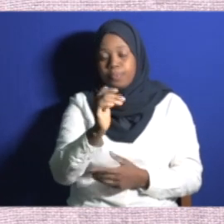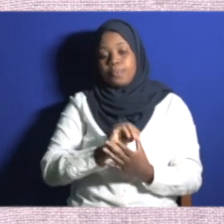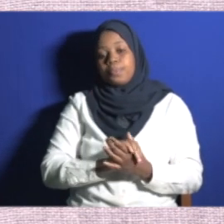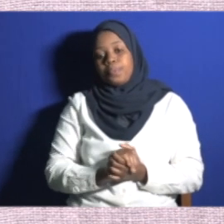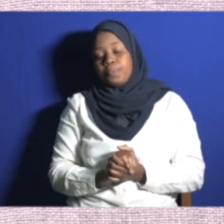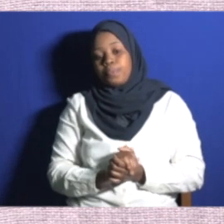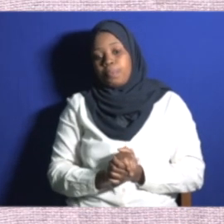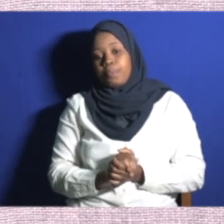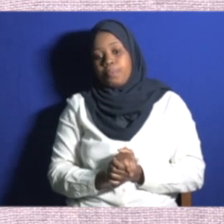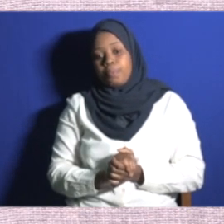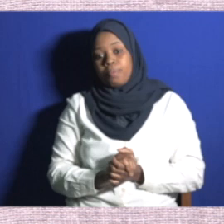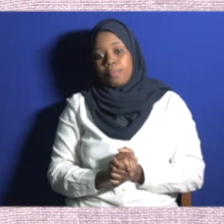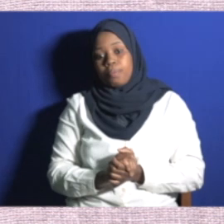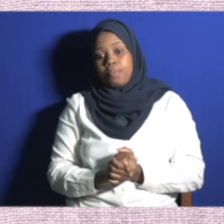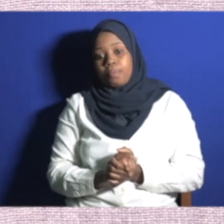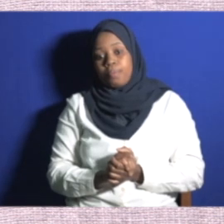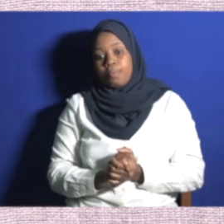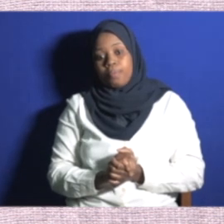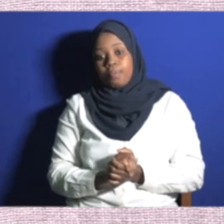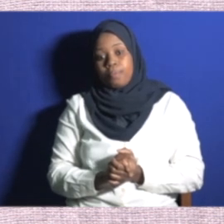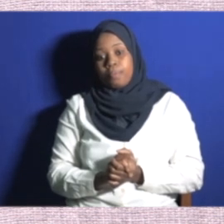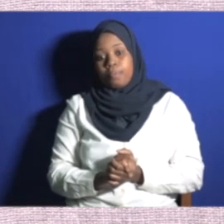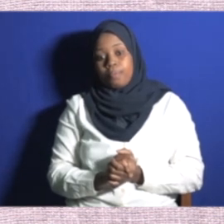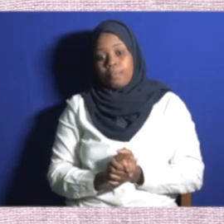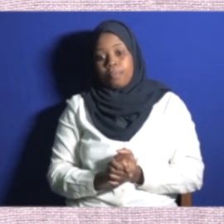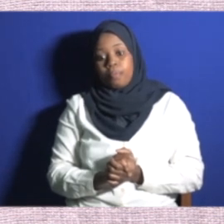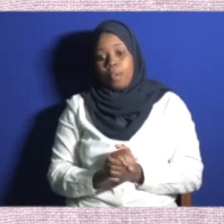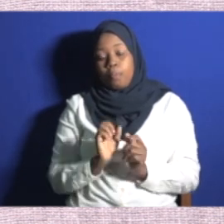right here, is equal to 3.